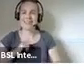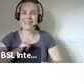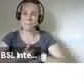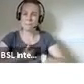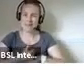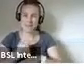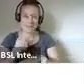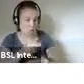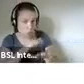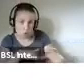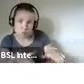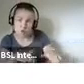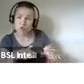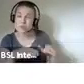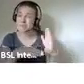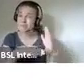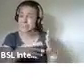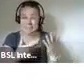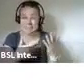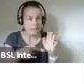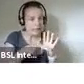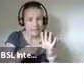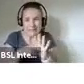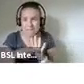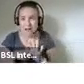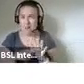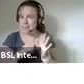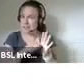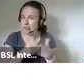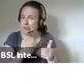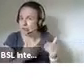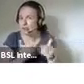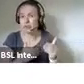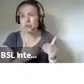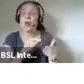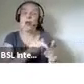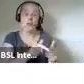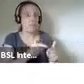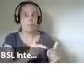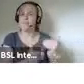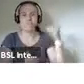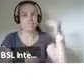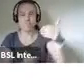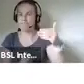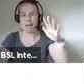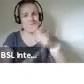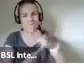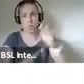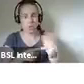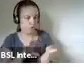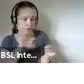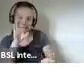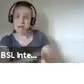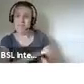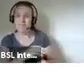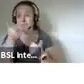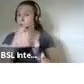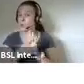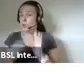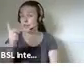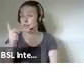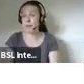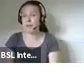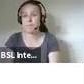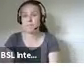who are disadvantaged at the forefront of their funding. So that's been a really great example overall. In our